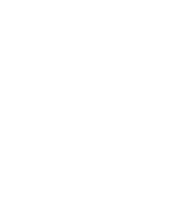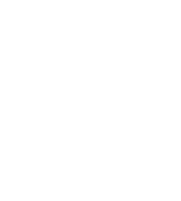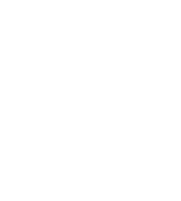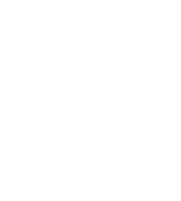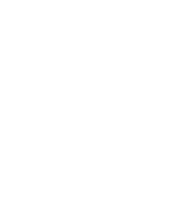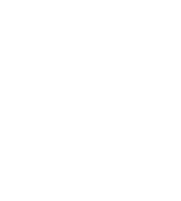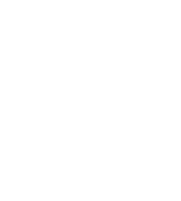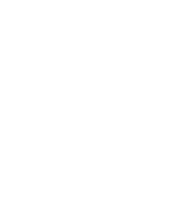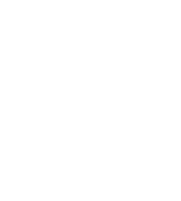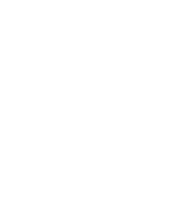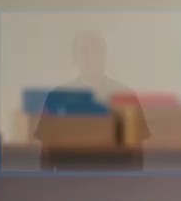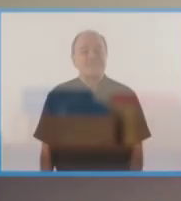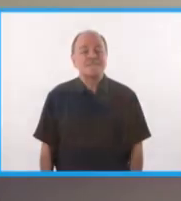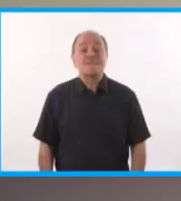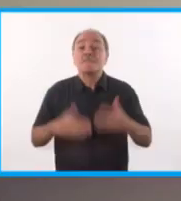Principle 1